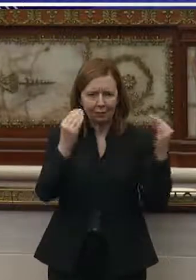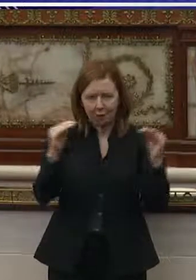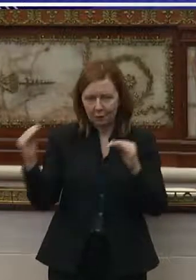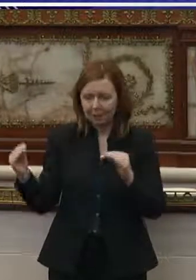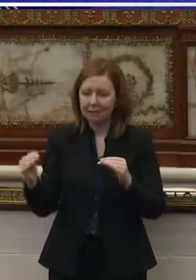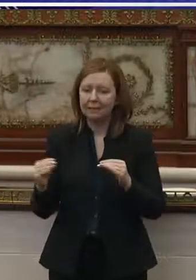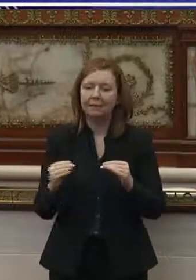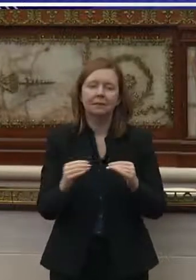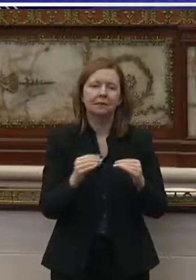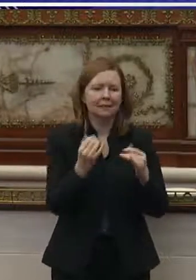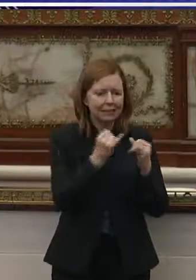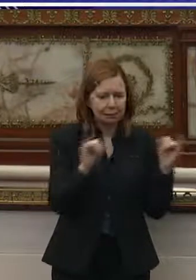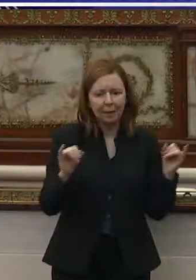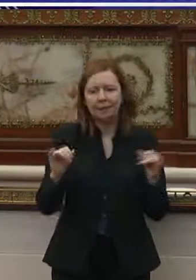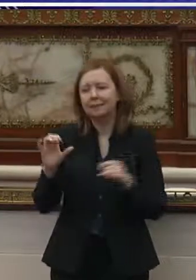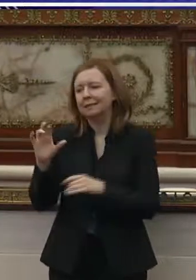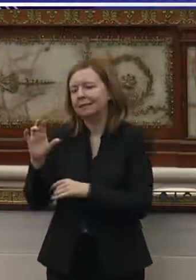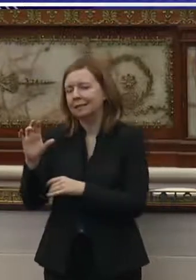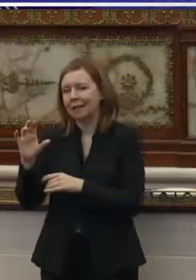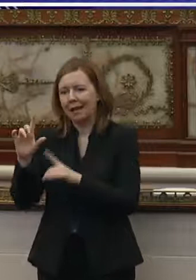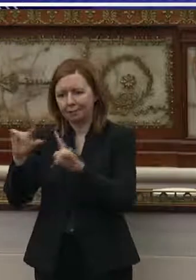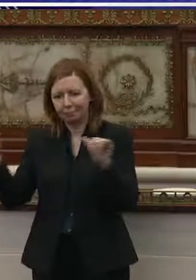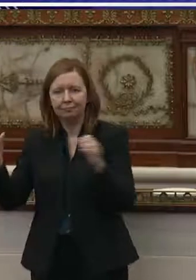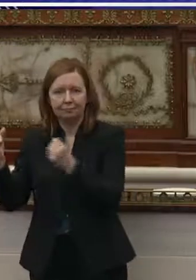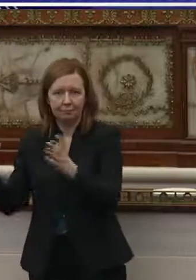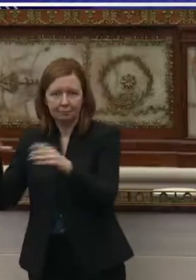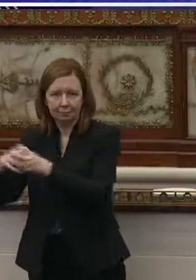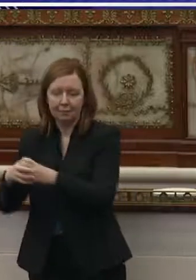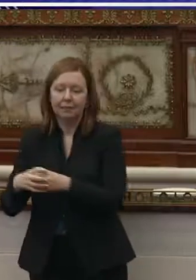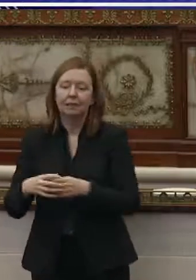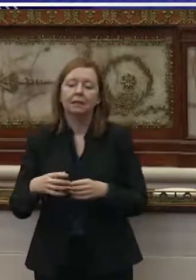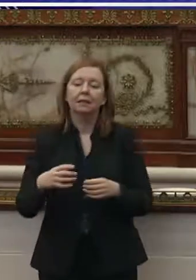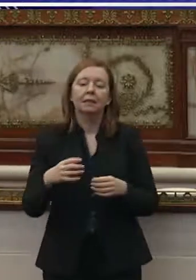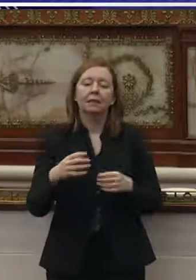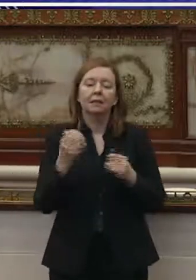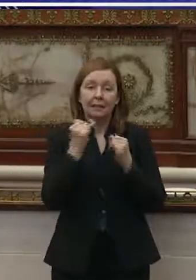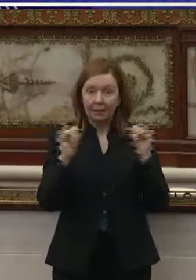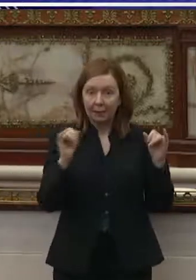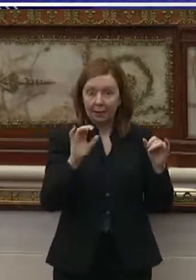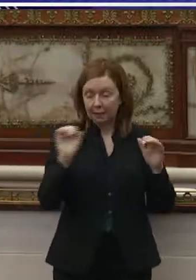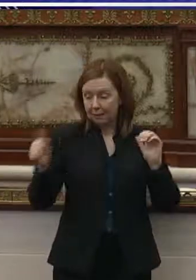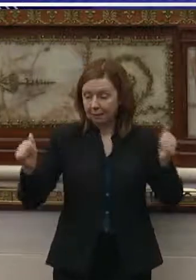chain and independent, health department managed sites, and the Black Doctors COVID-19